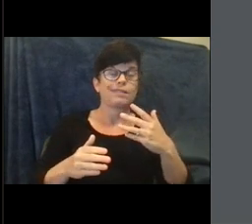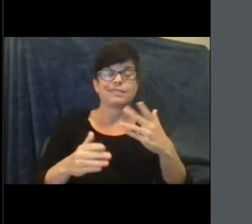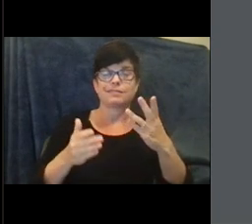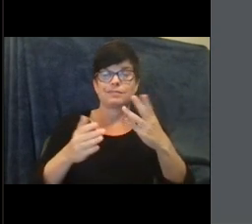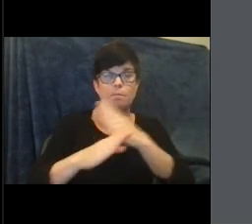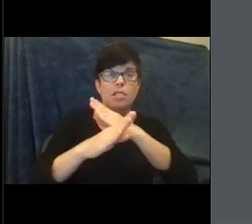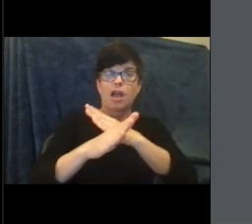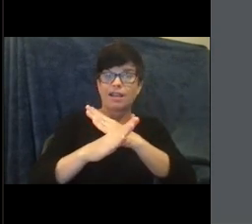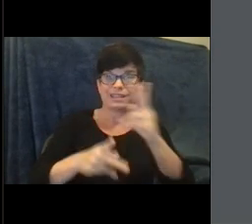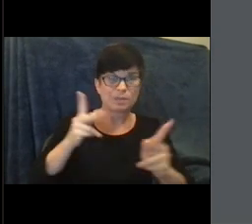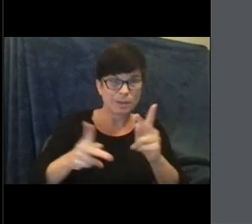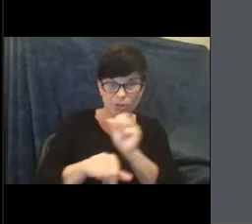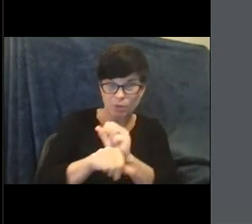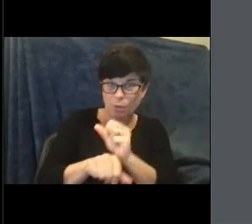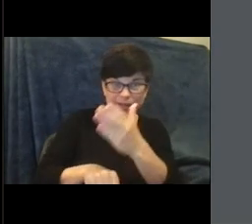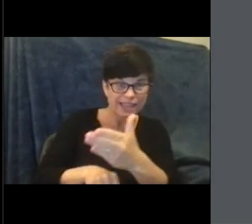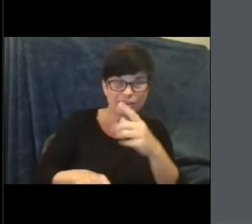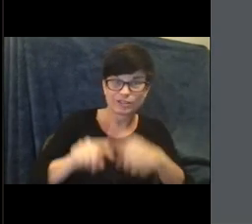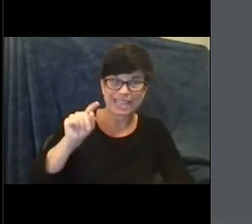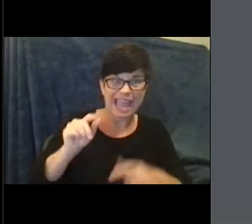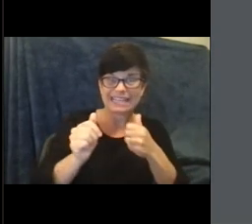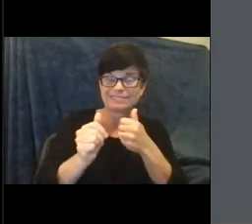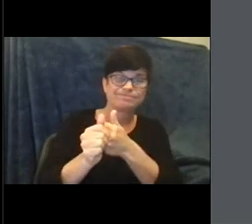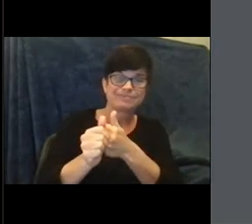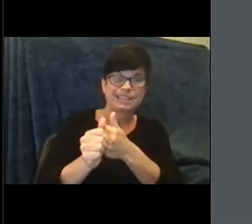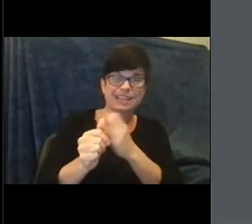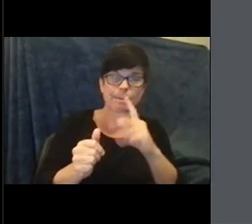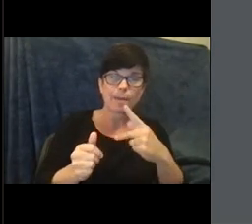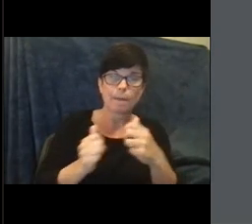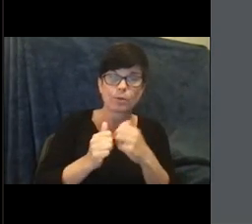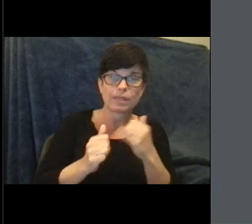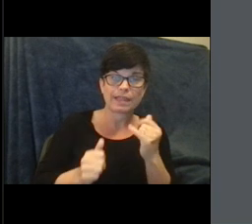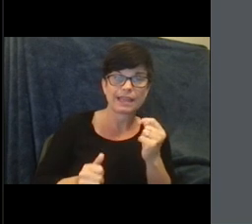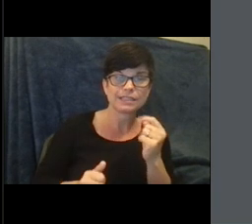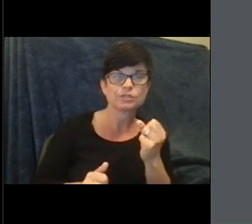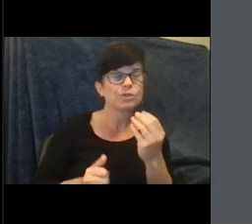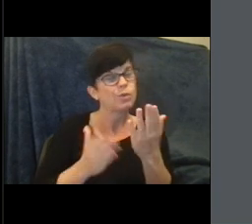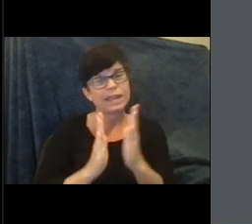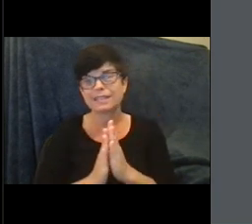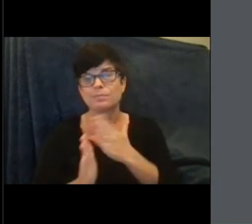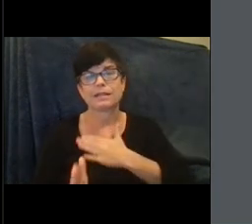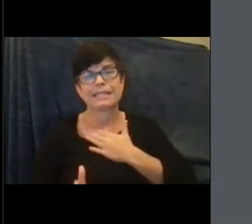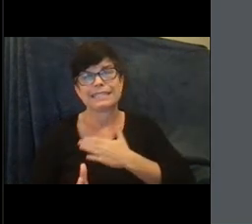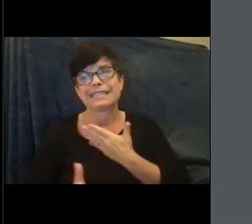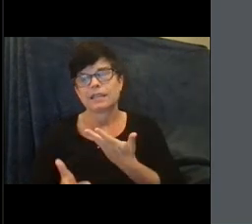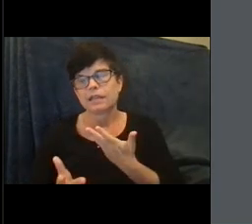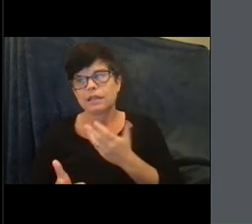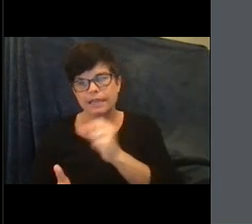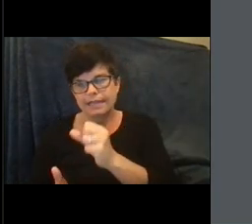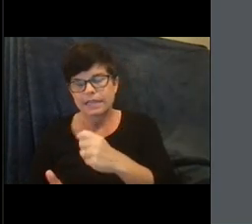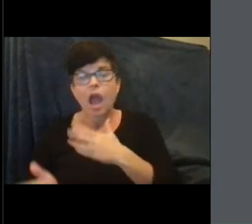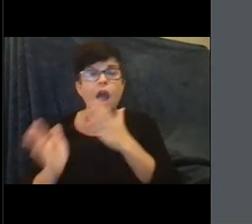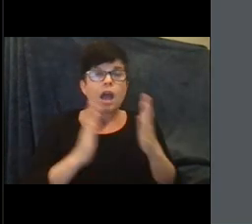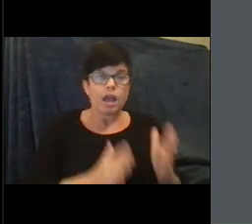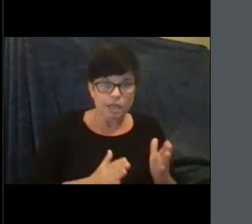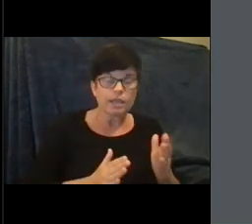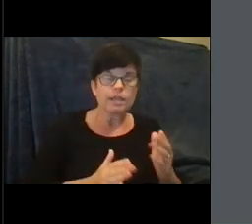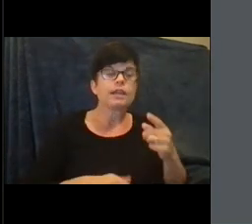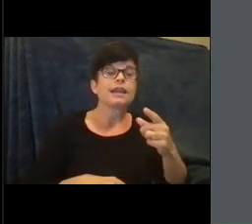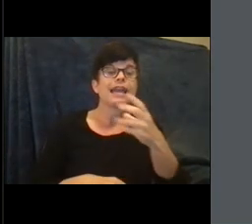that's going on. So we do ask that, you know, the other issue is when we ask how other things